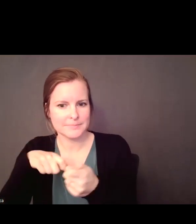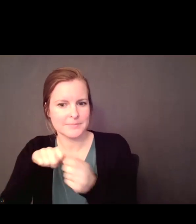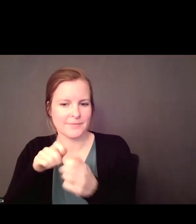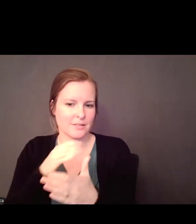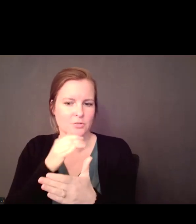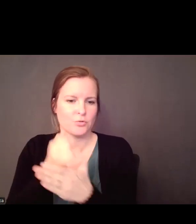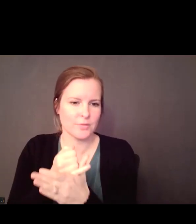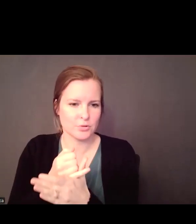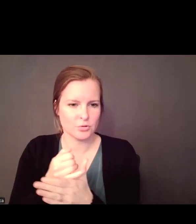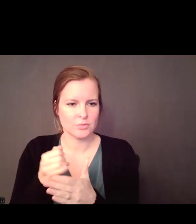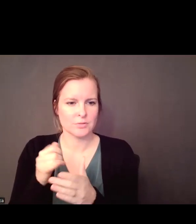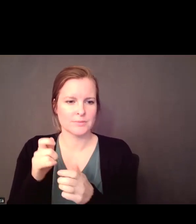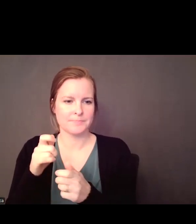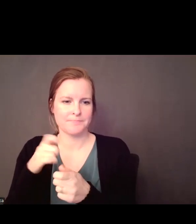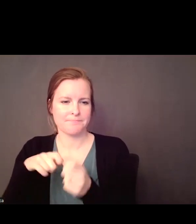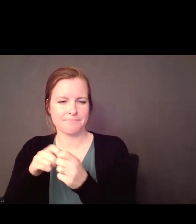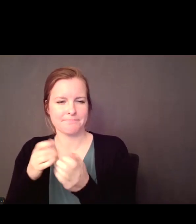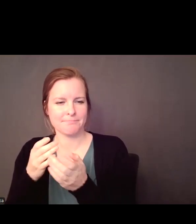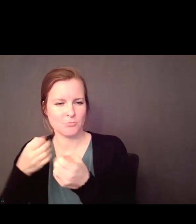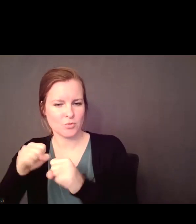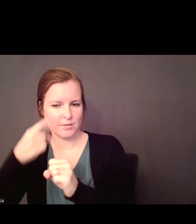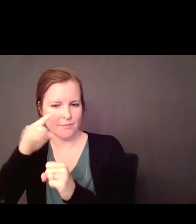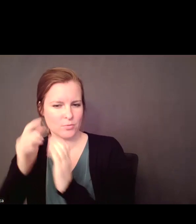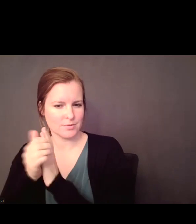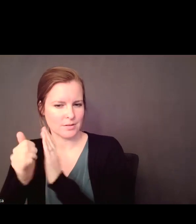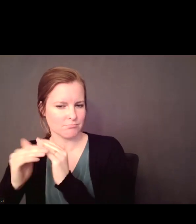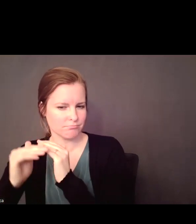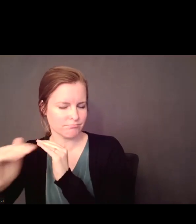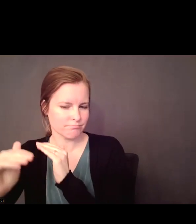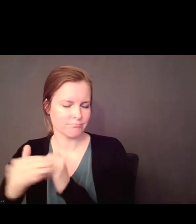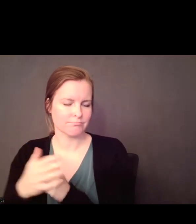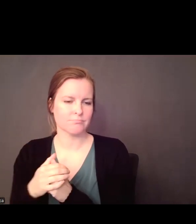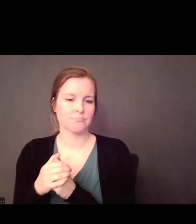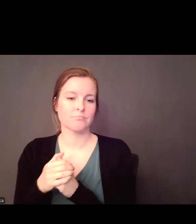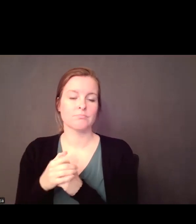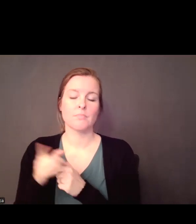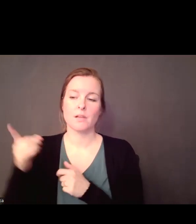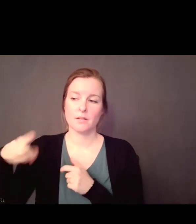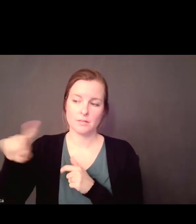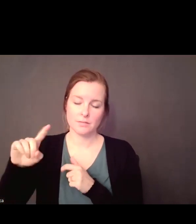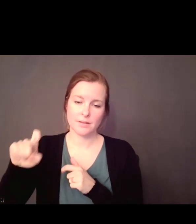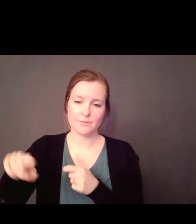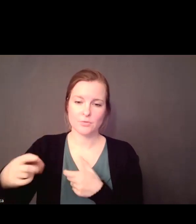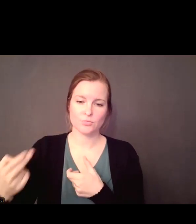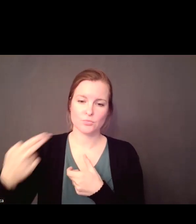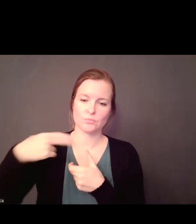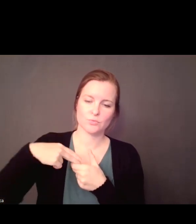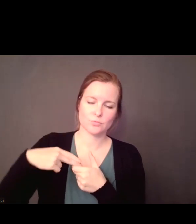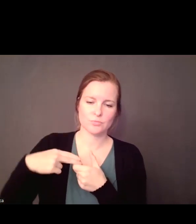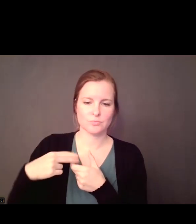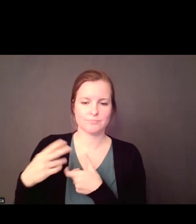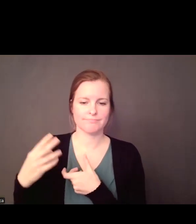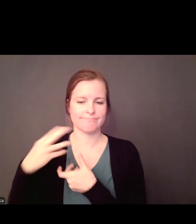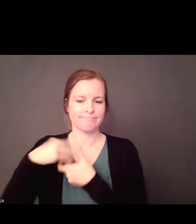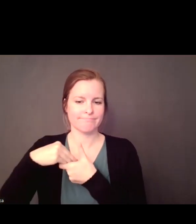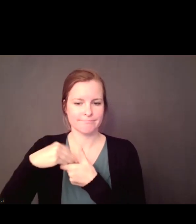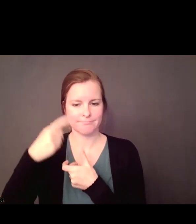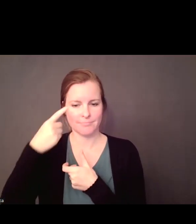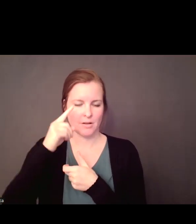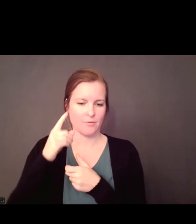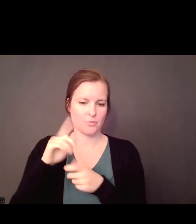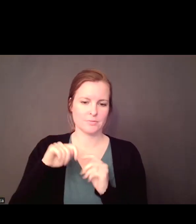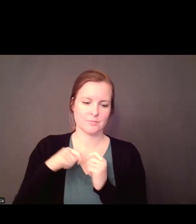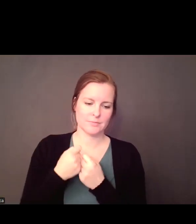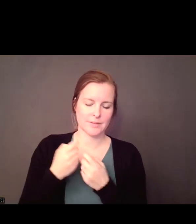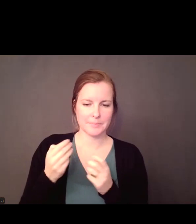skills retention. They're responsible for joining and participating and contributing to team meetings, such as the